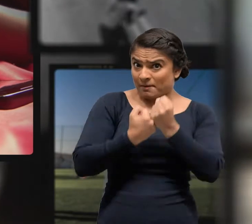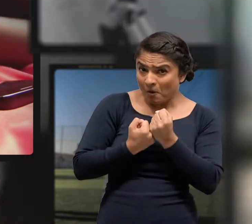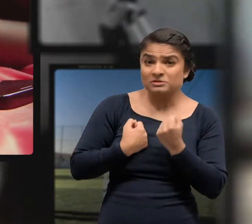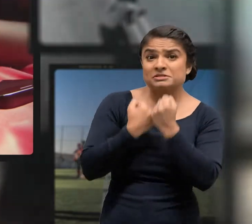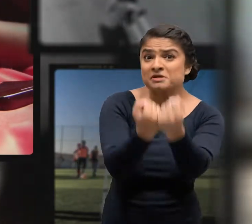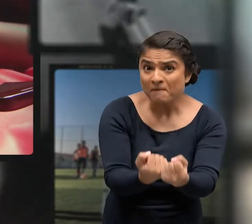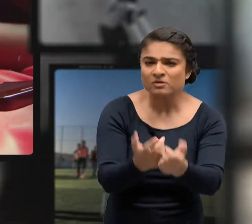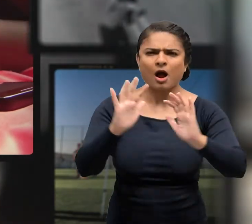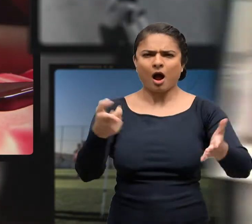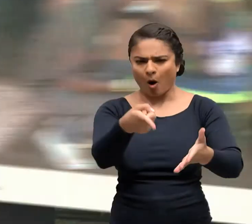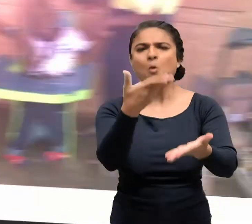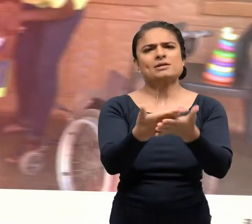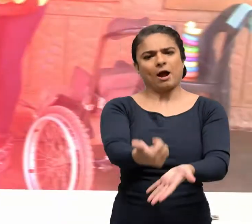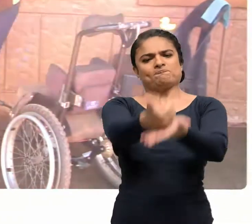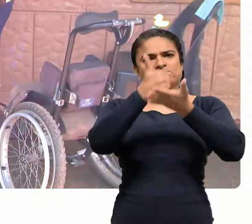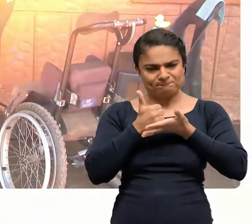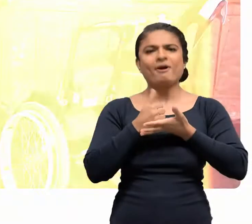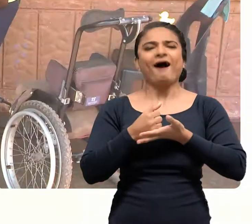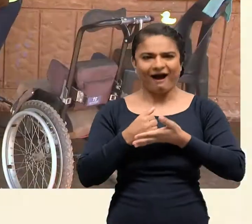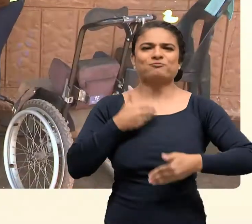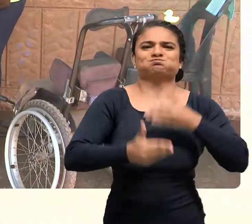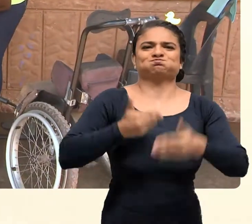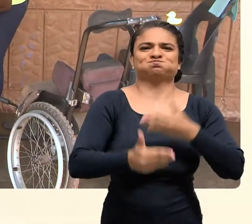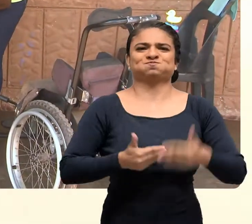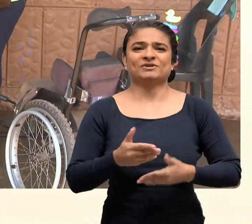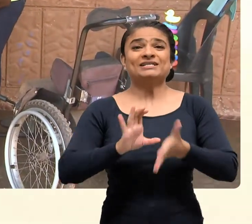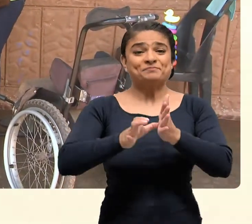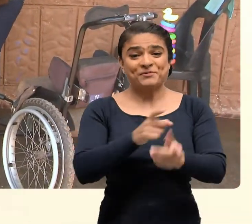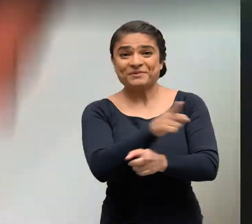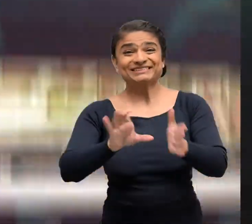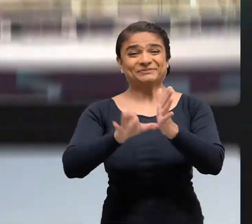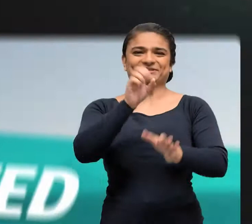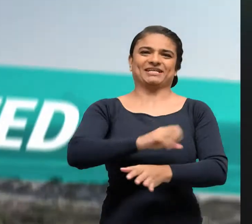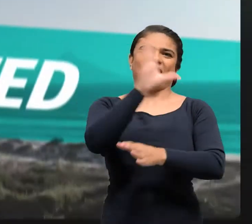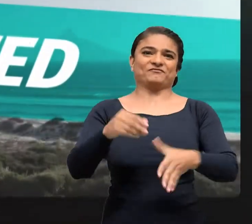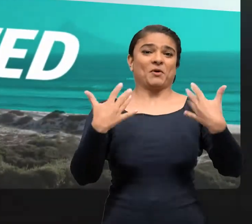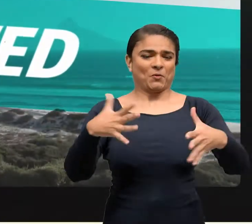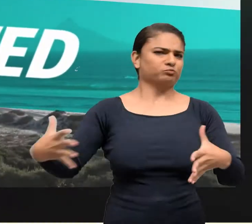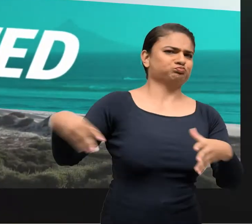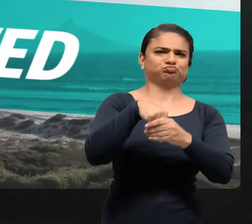persons with disabilities can and must make to building a disability-inclusive Mzansi.